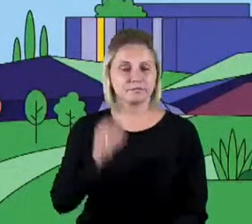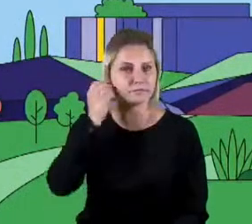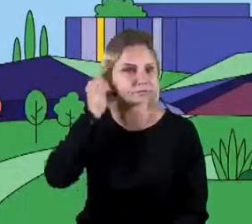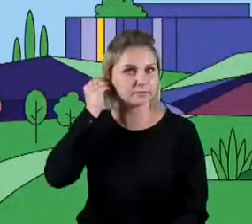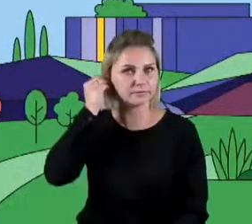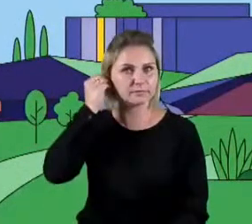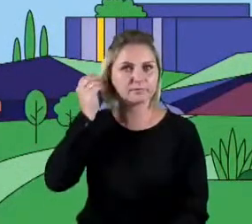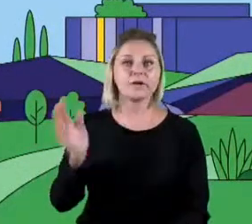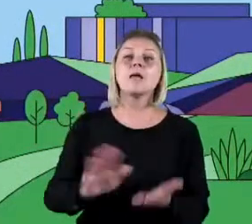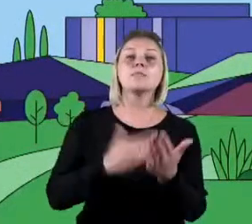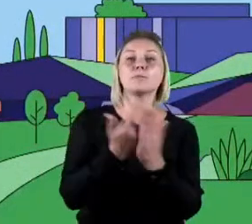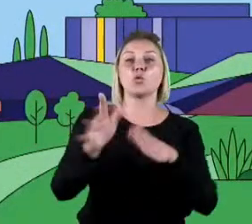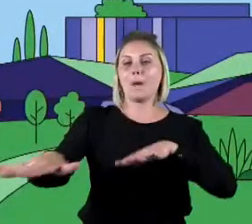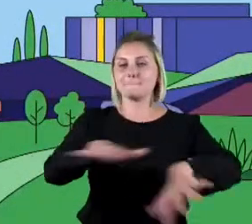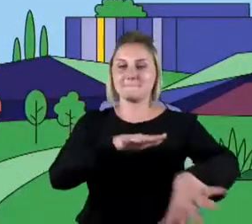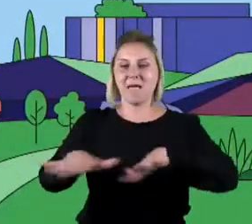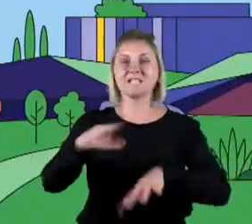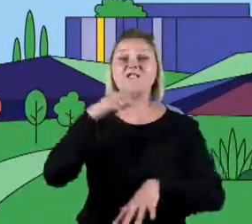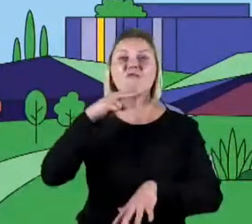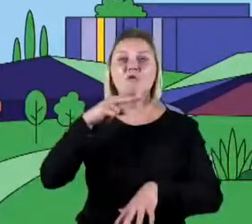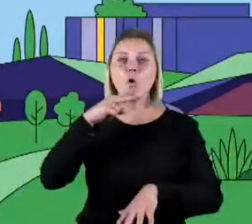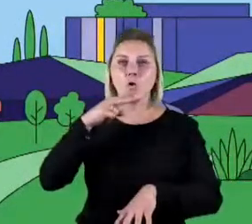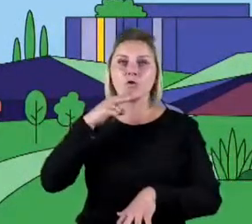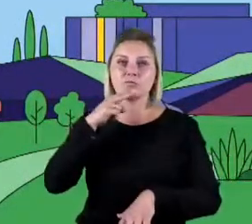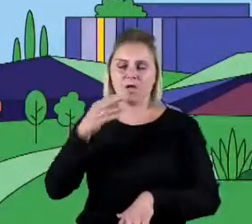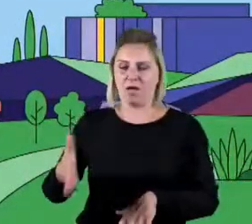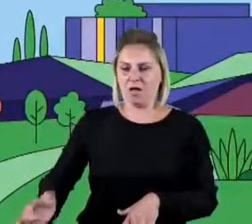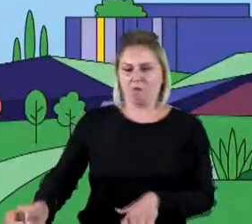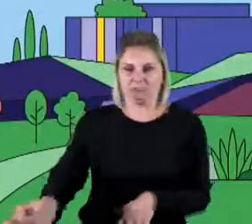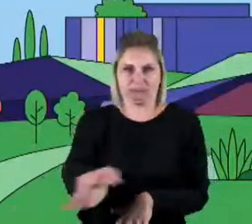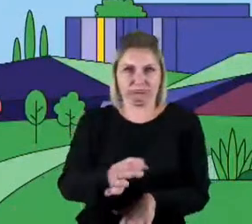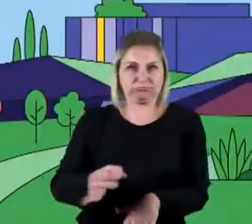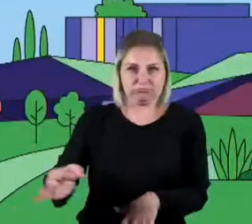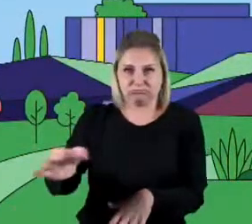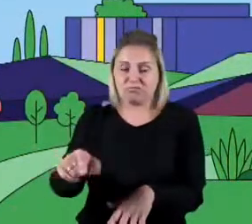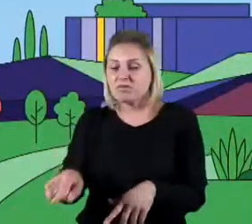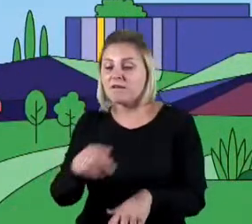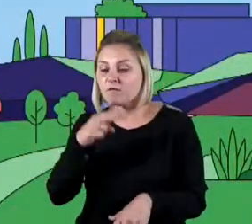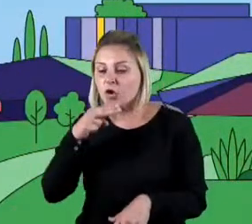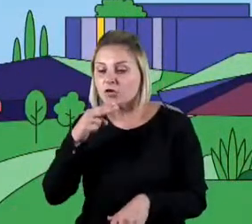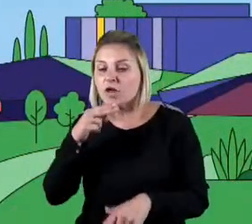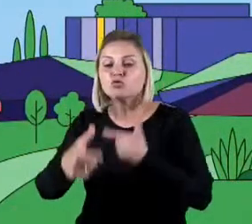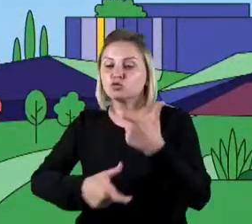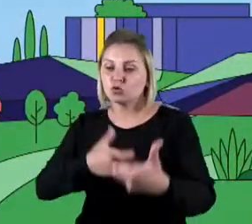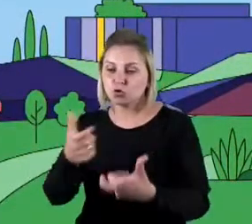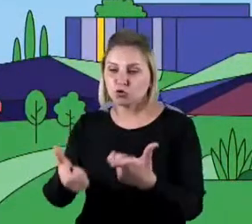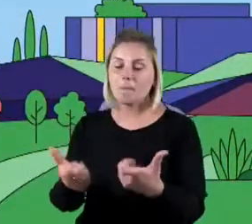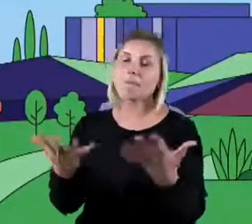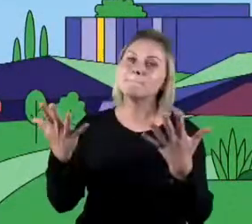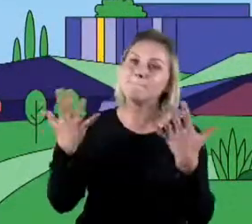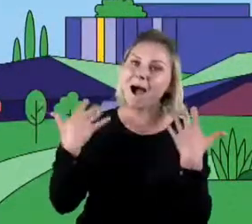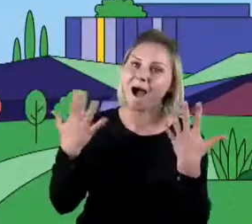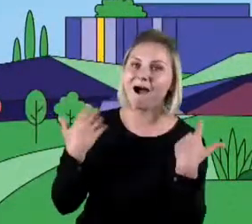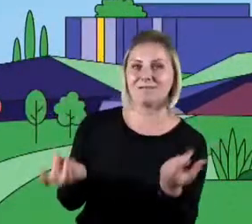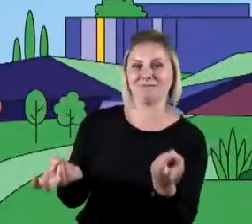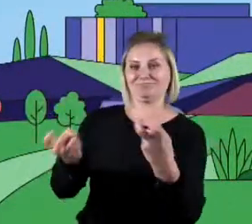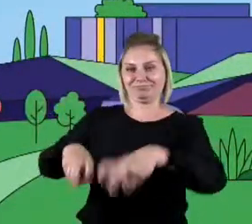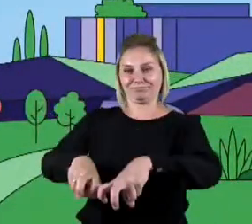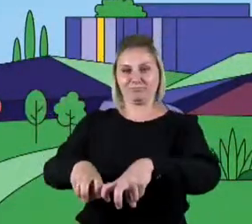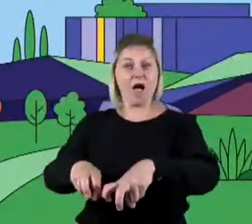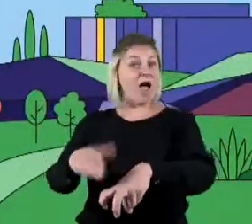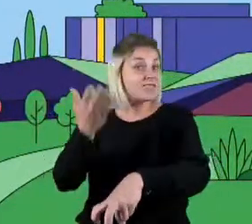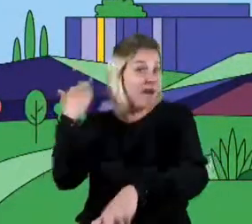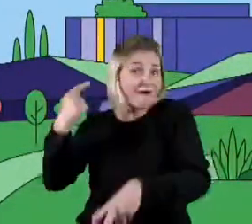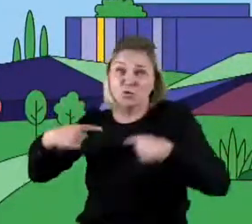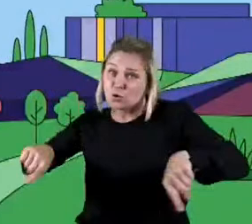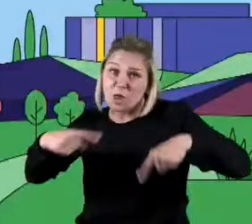If we had these retention containers for water, we created parks, and this was in areas where